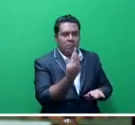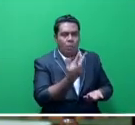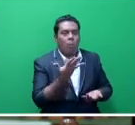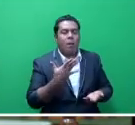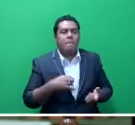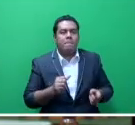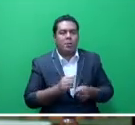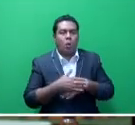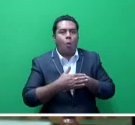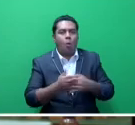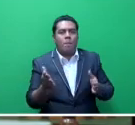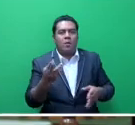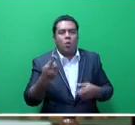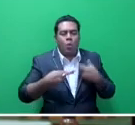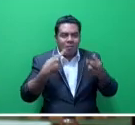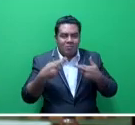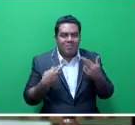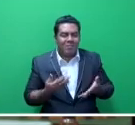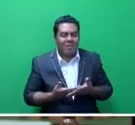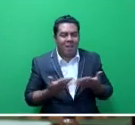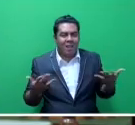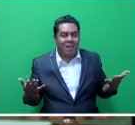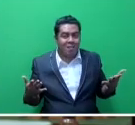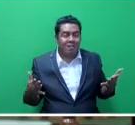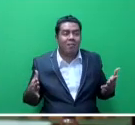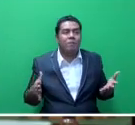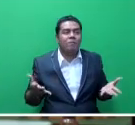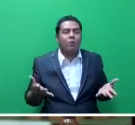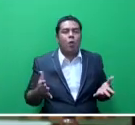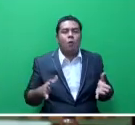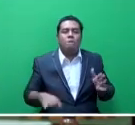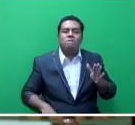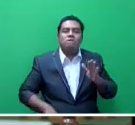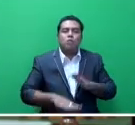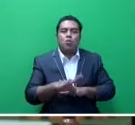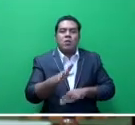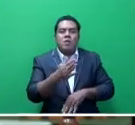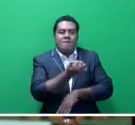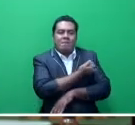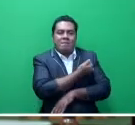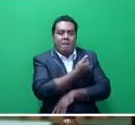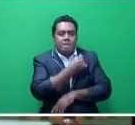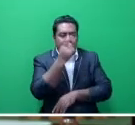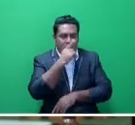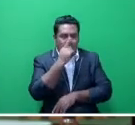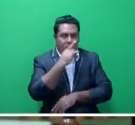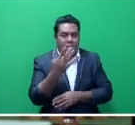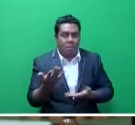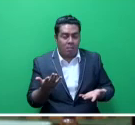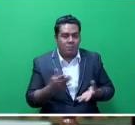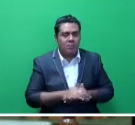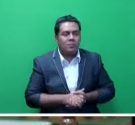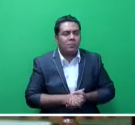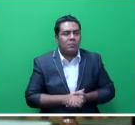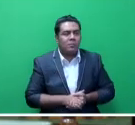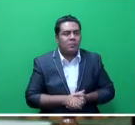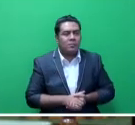towards opening restaurants and large gatherings in Fiji only to fully vaccinated people. Mr. Speaker, sir,